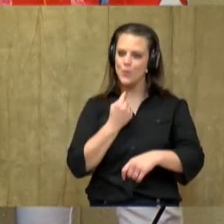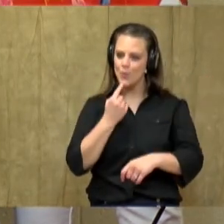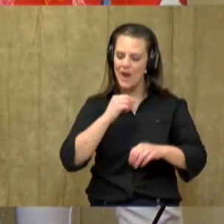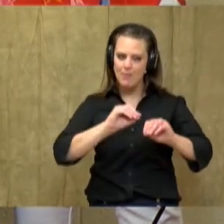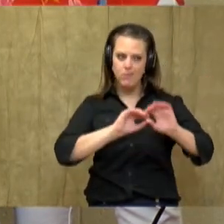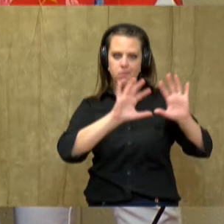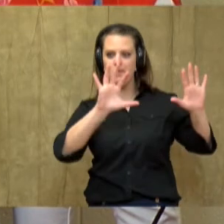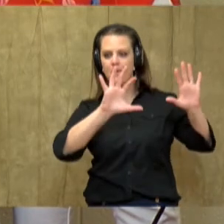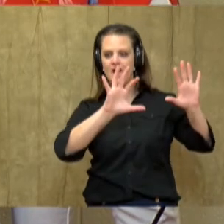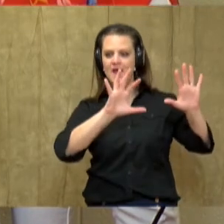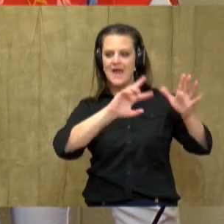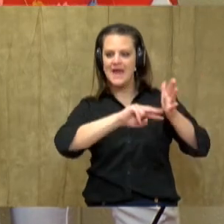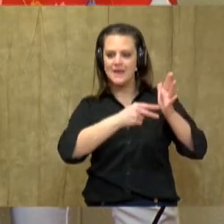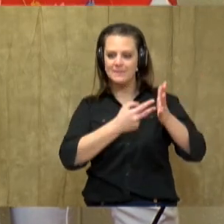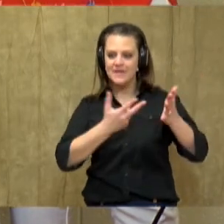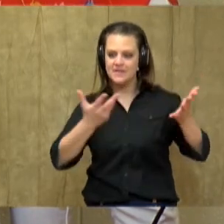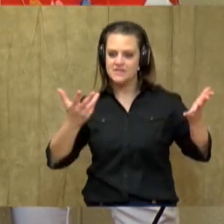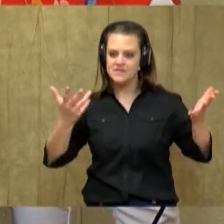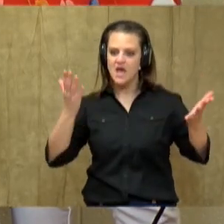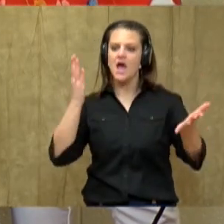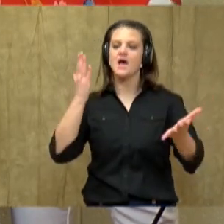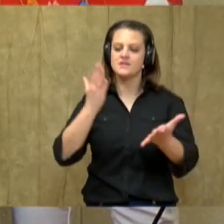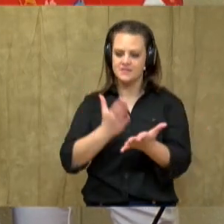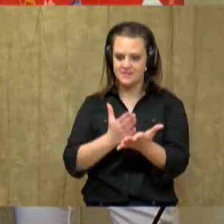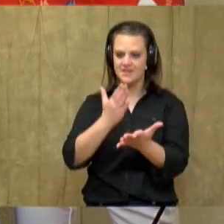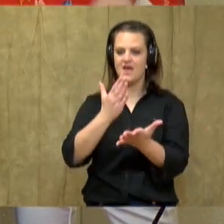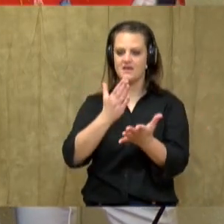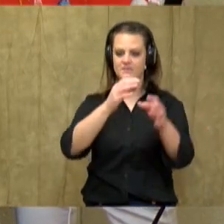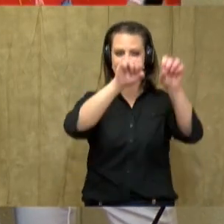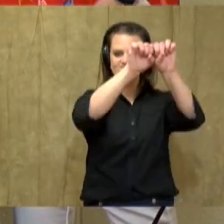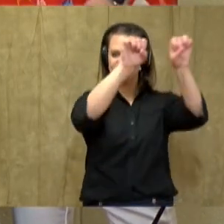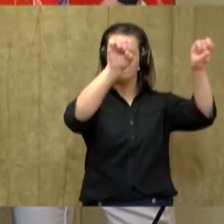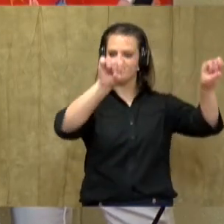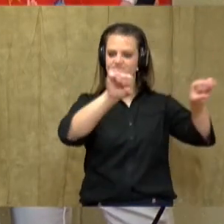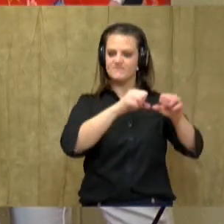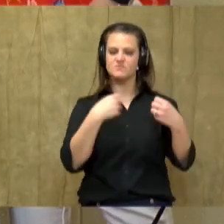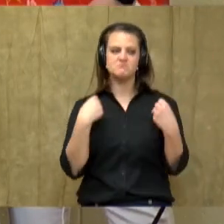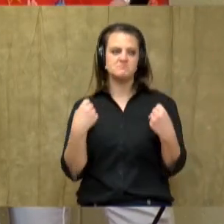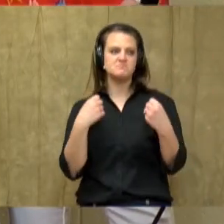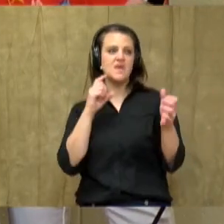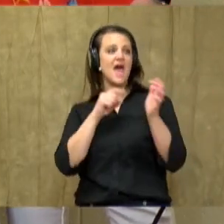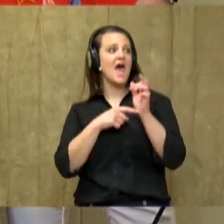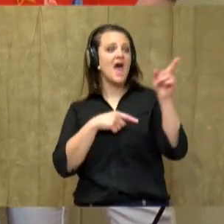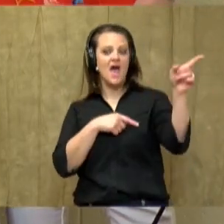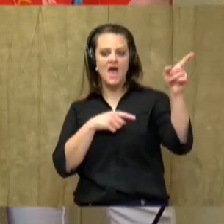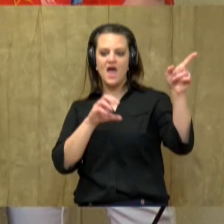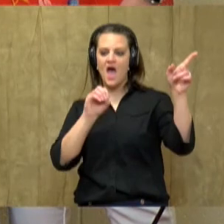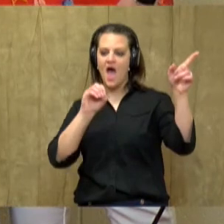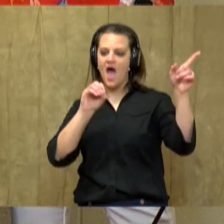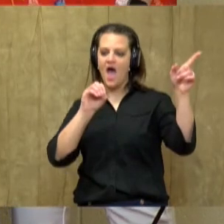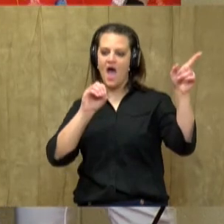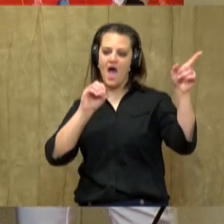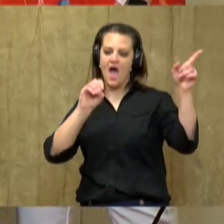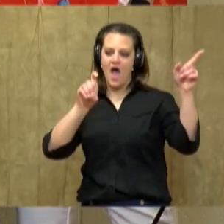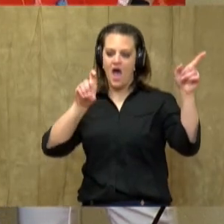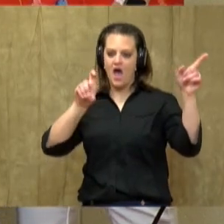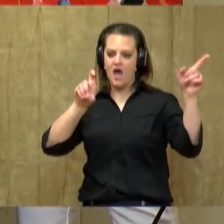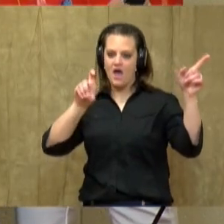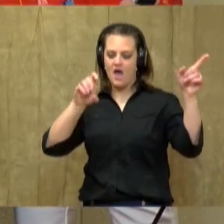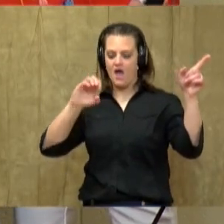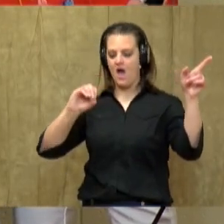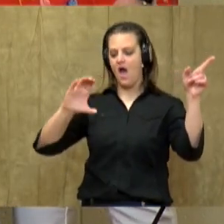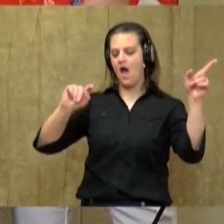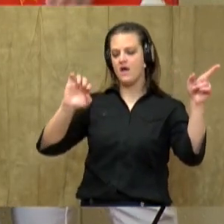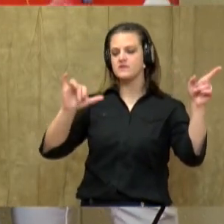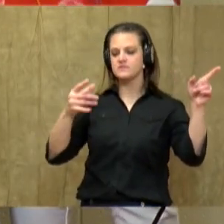red, and it means to what? Stop, right? Our stop signs are octagons. All right, and